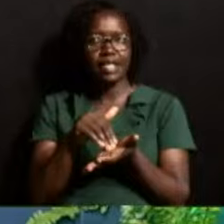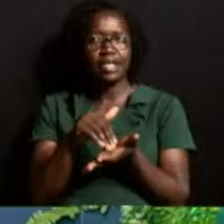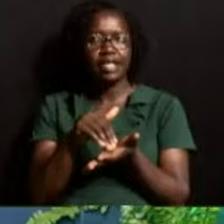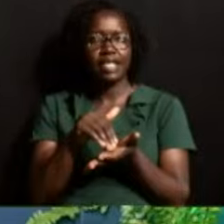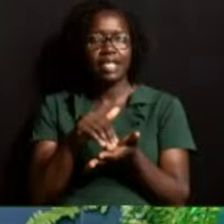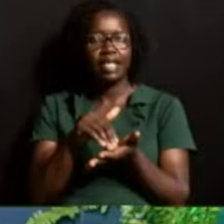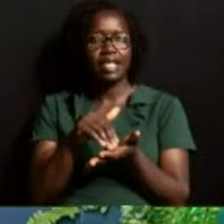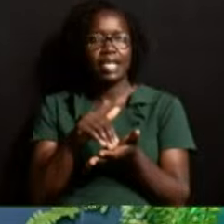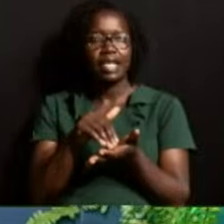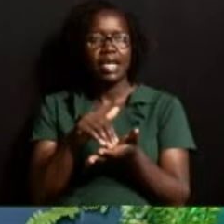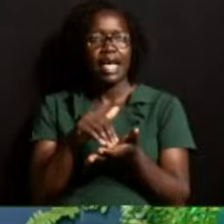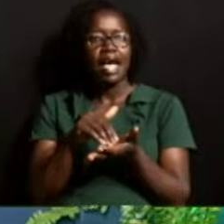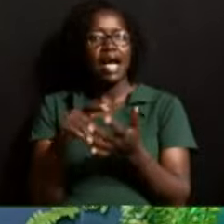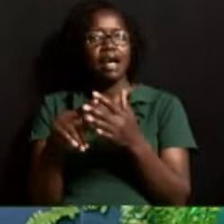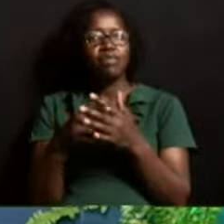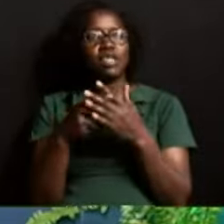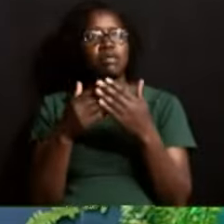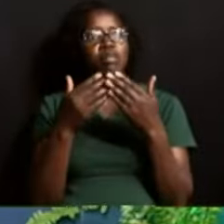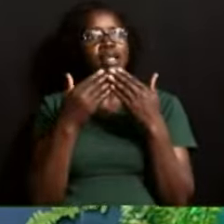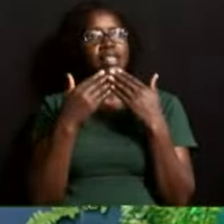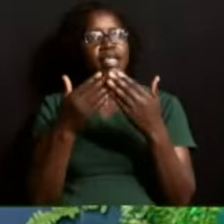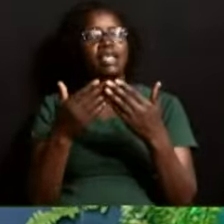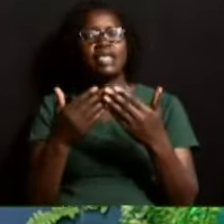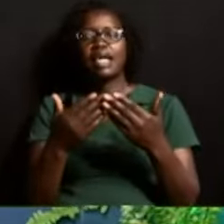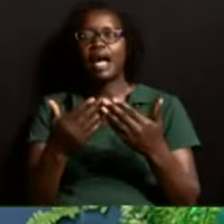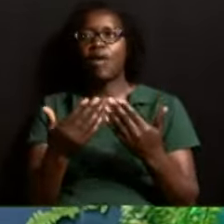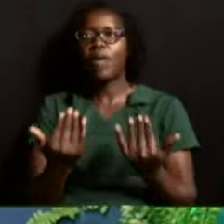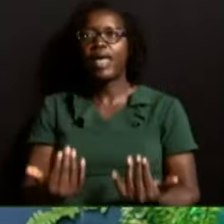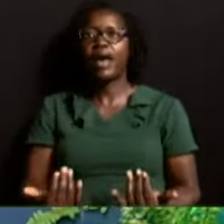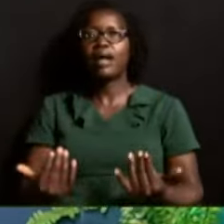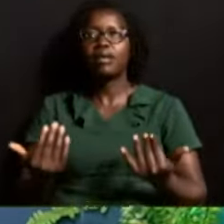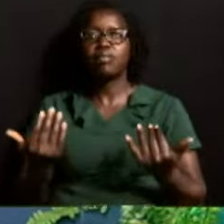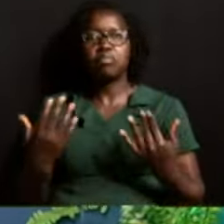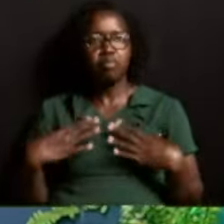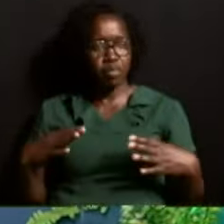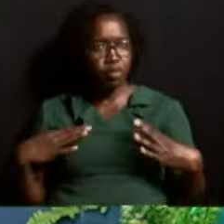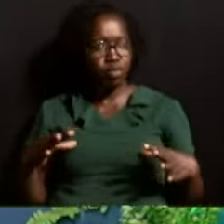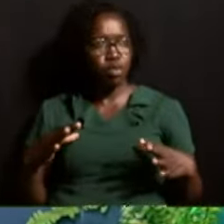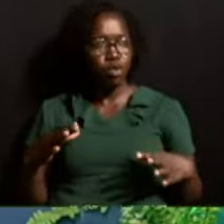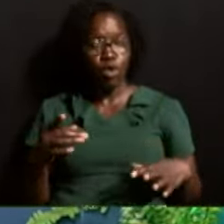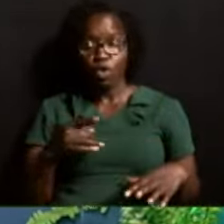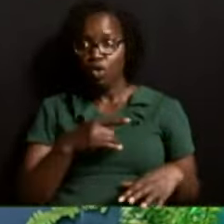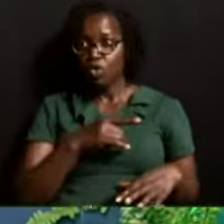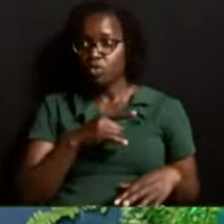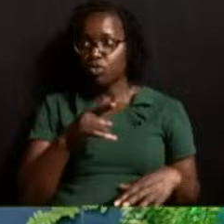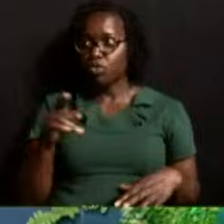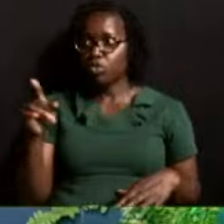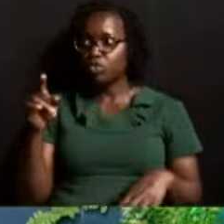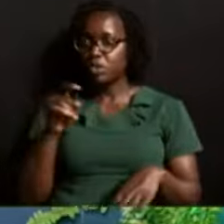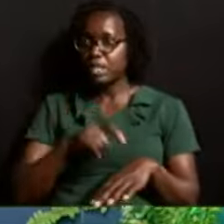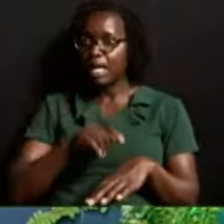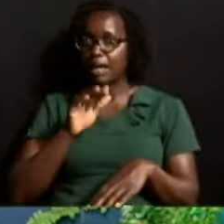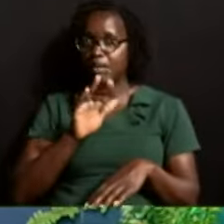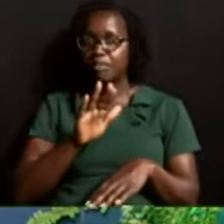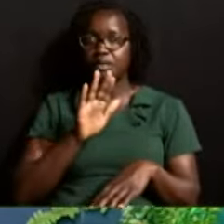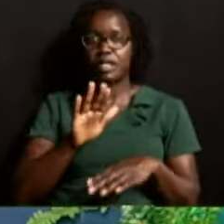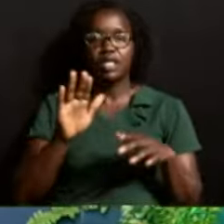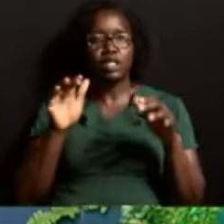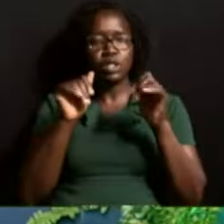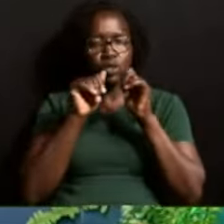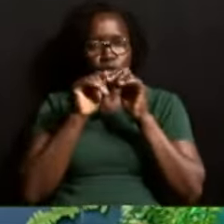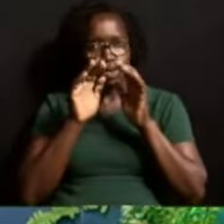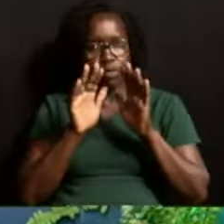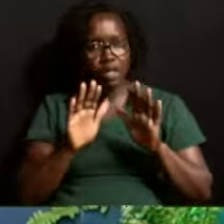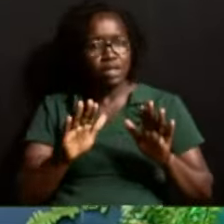I have to begin by thanking our young people, the ones who took the time to bless us